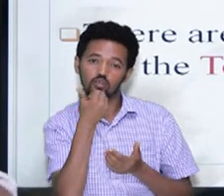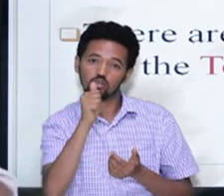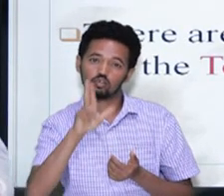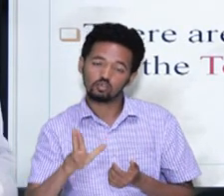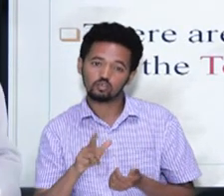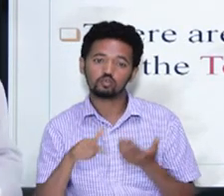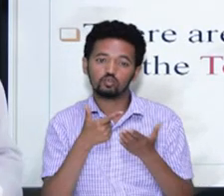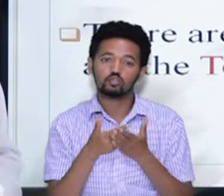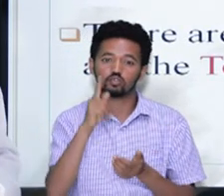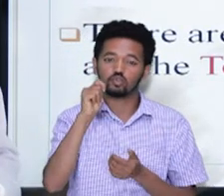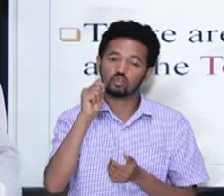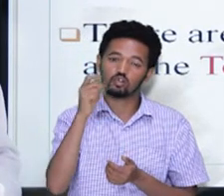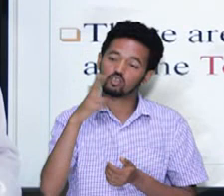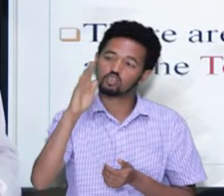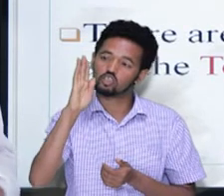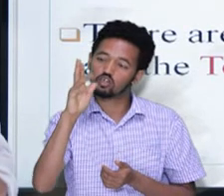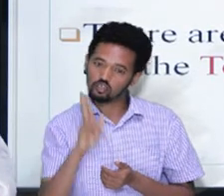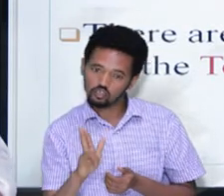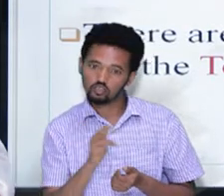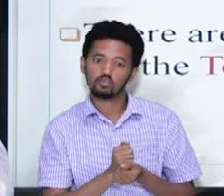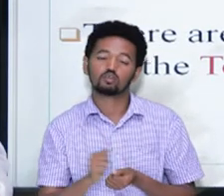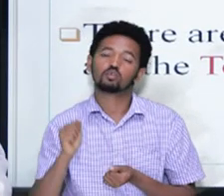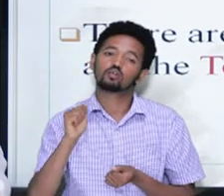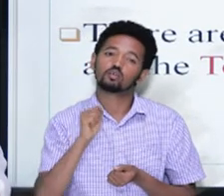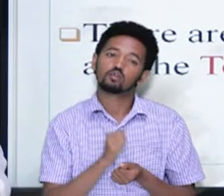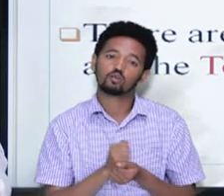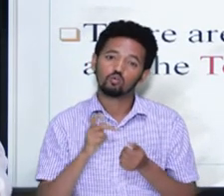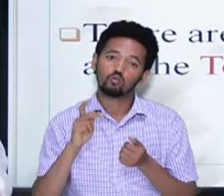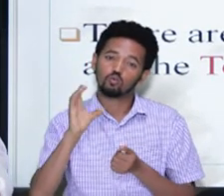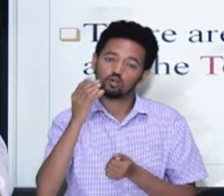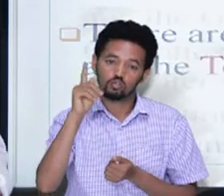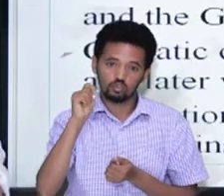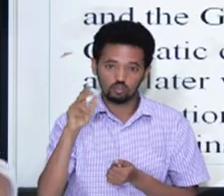or Tertiary and Quaternary period.